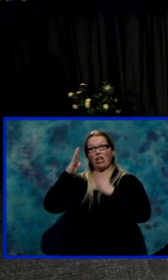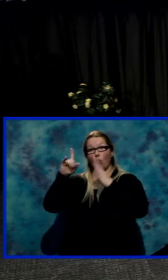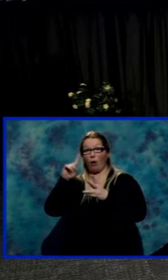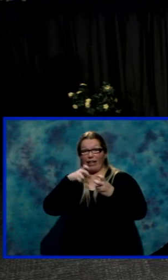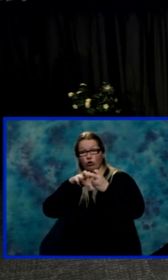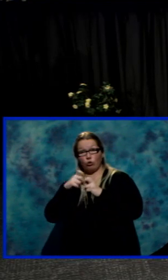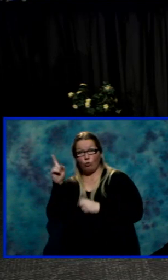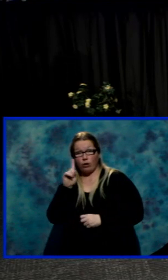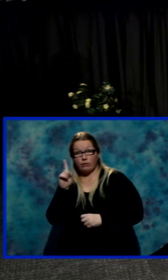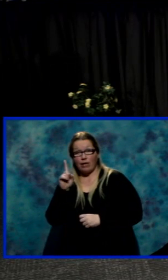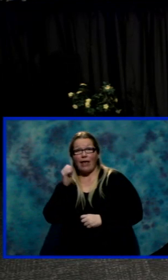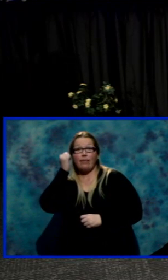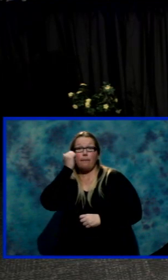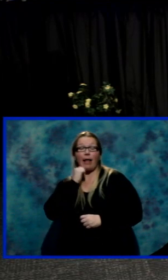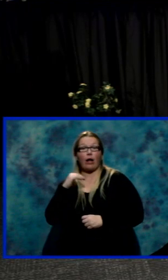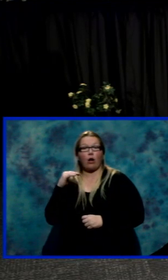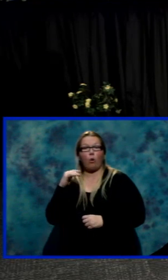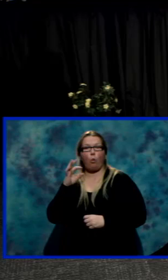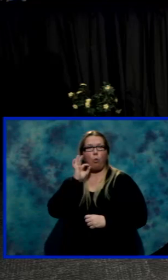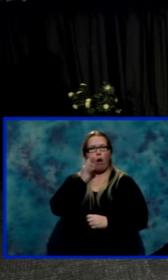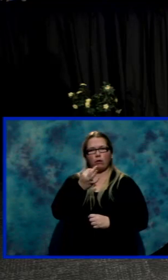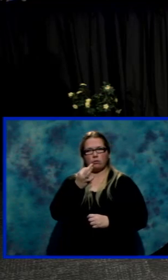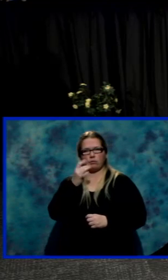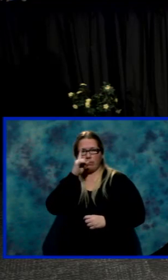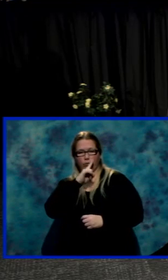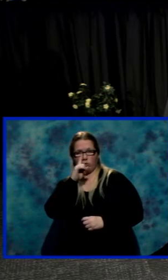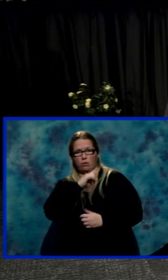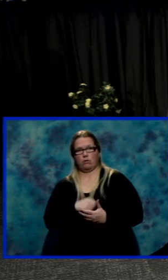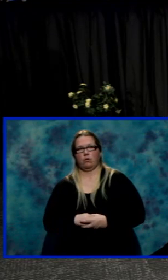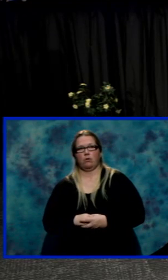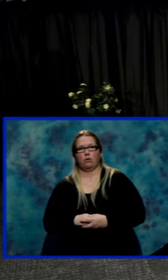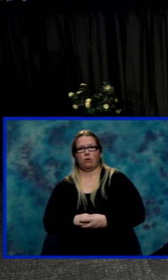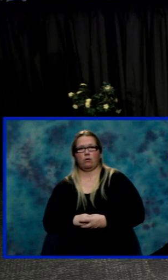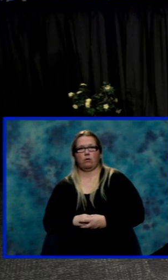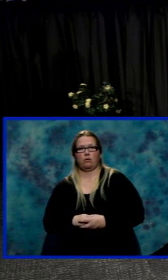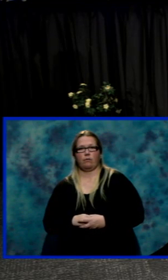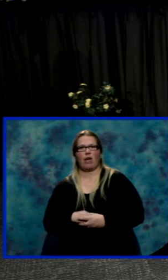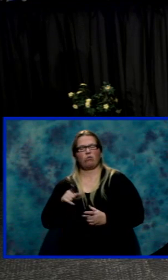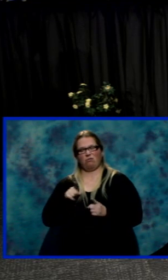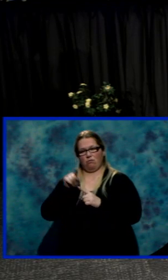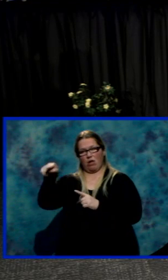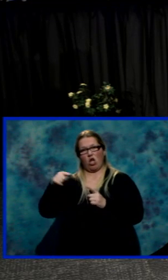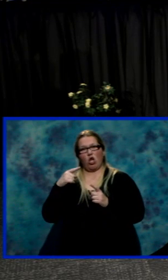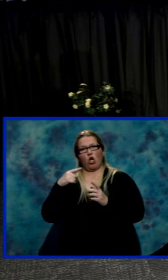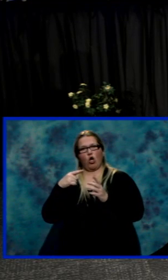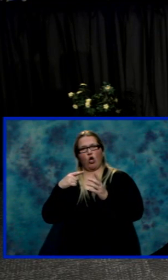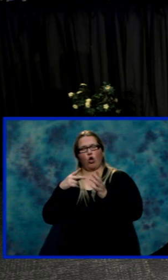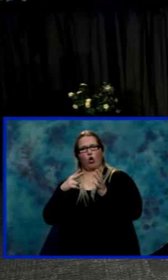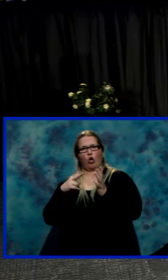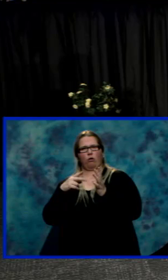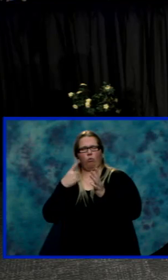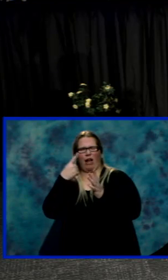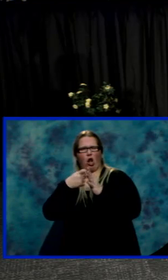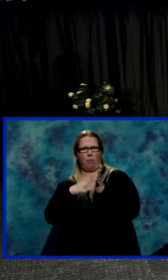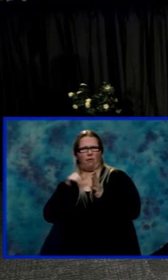issue was the black-white divide. It was the eastern part of Texas, and 1 kilometer out of town was where New Hope Church was, and